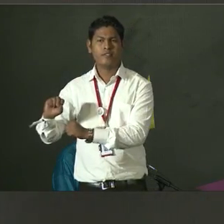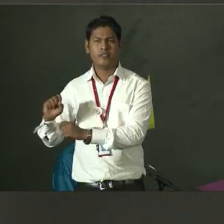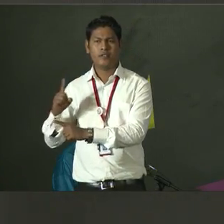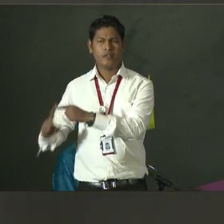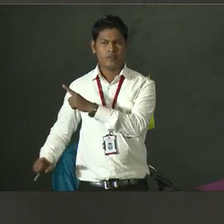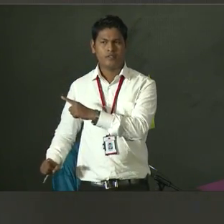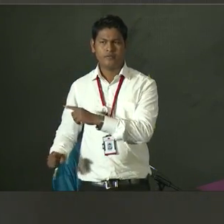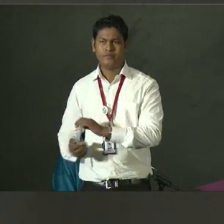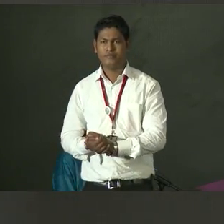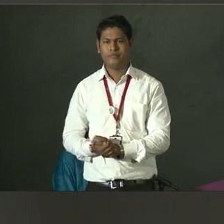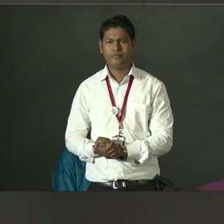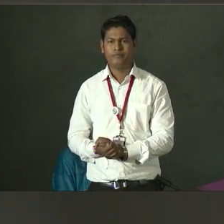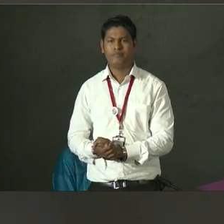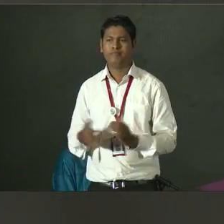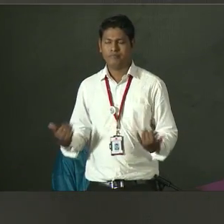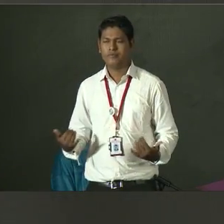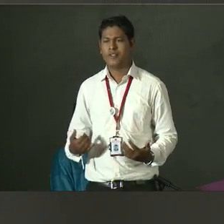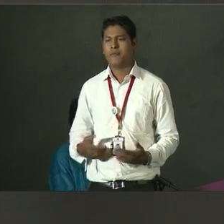This is my message. Let me go on to the music.